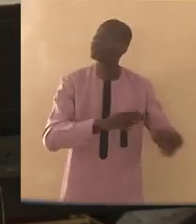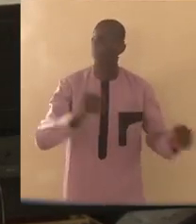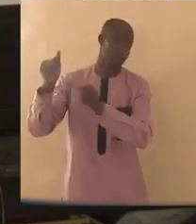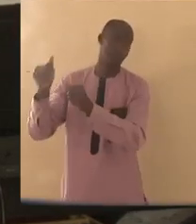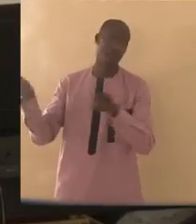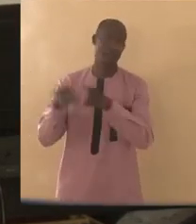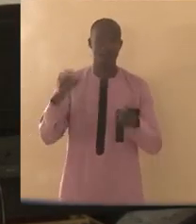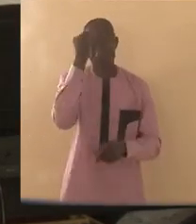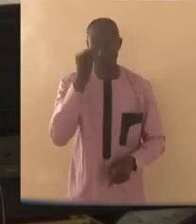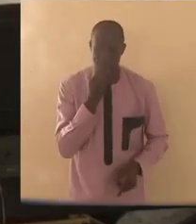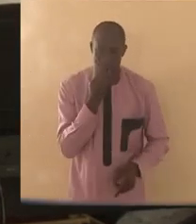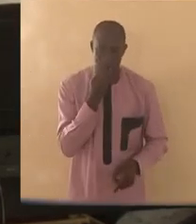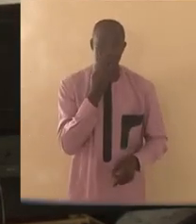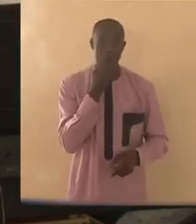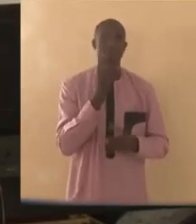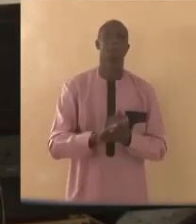us as